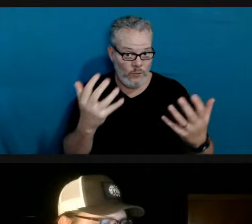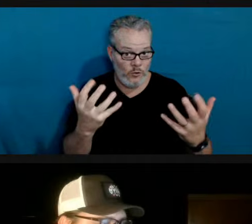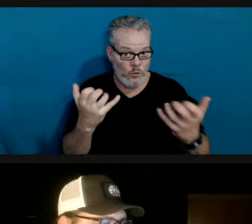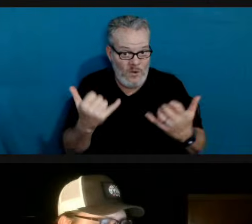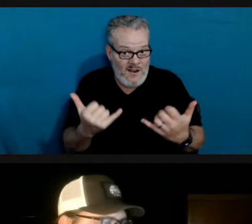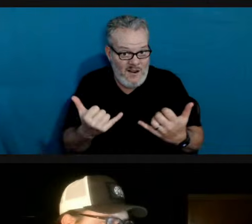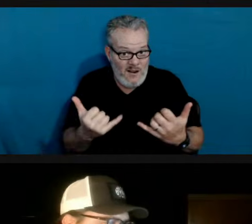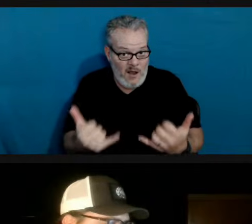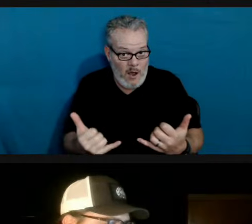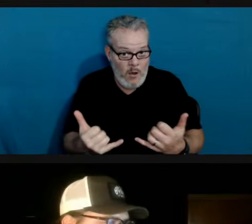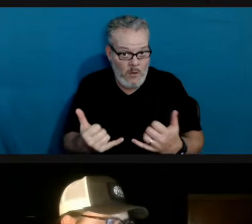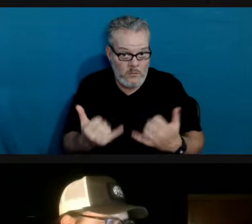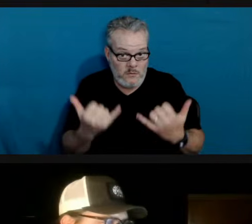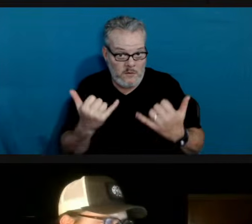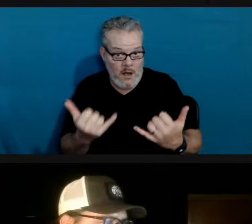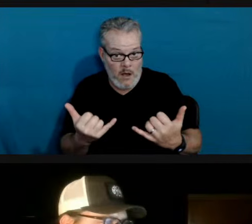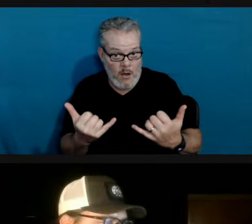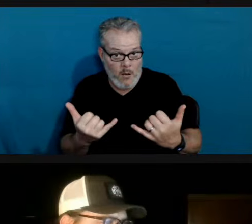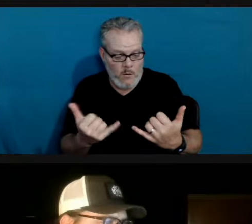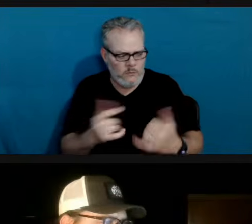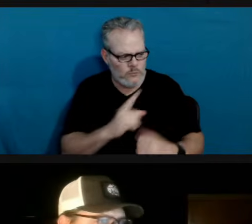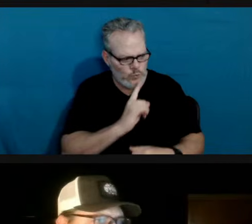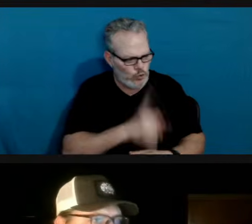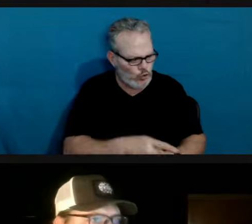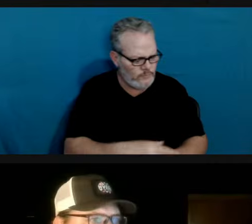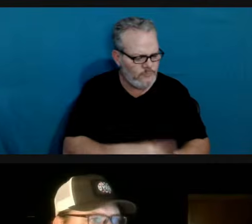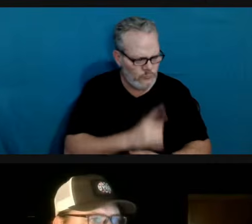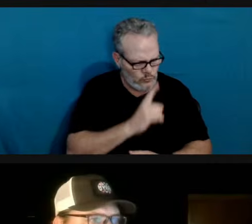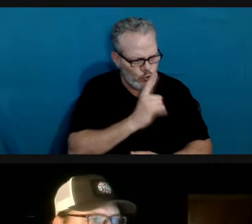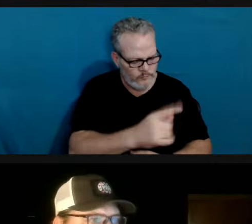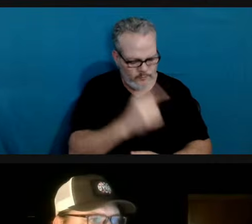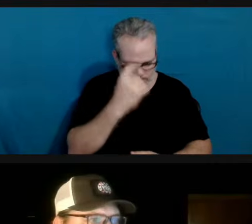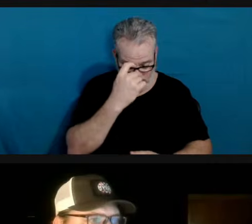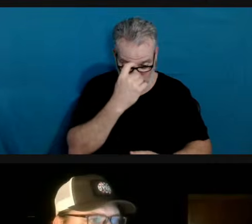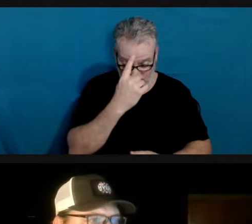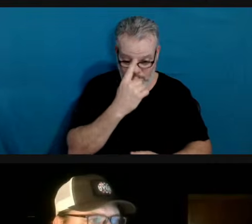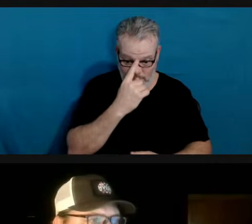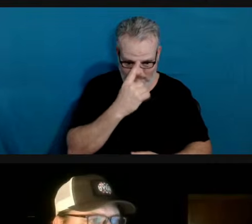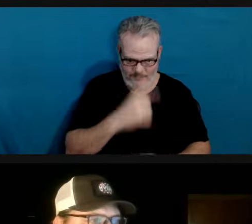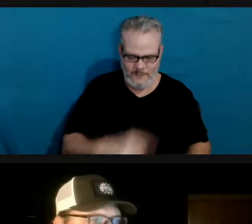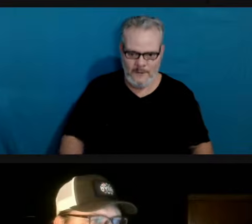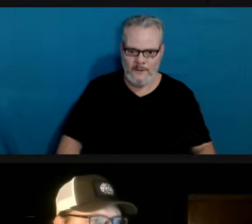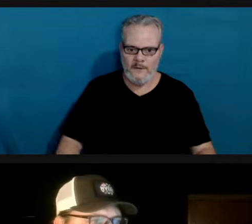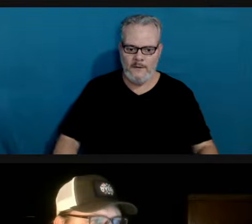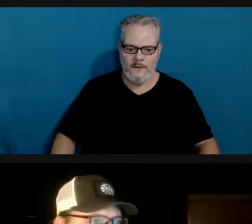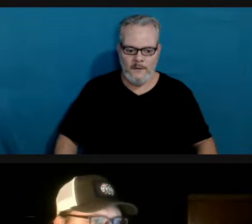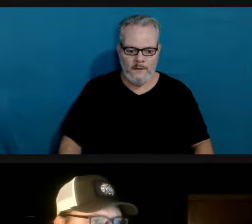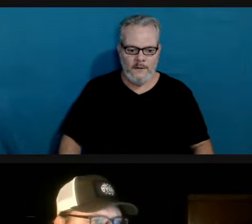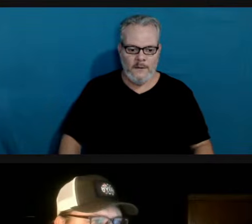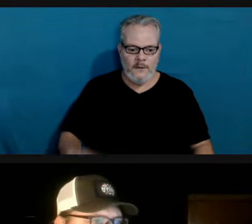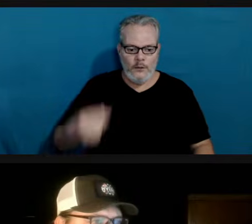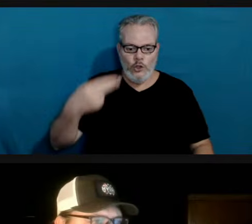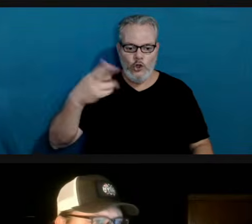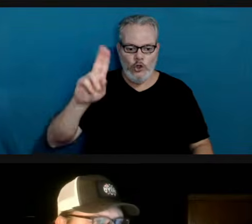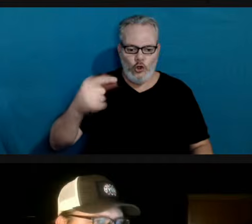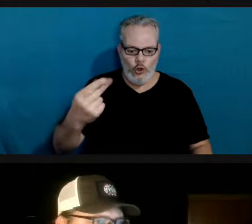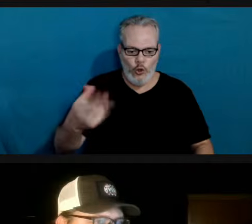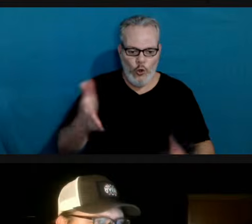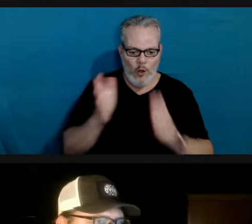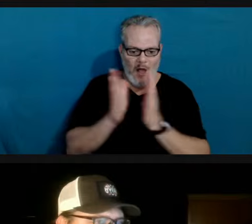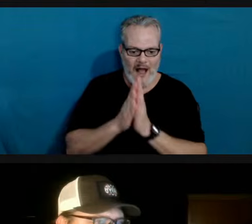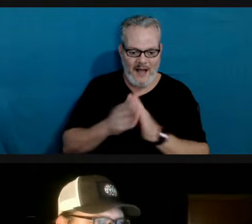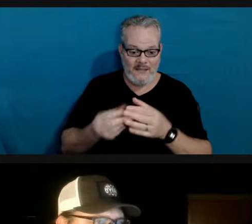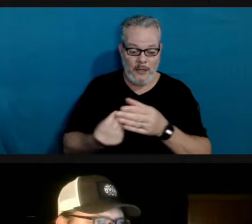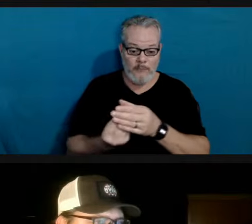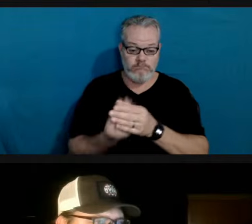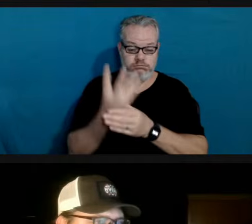get into, do you want to do that now, maybe? Sure. All right. Hugh asks, vertical fountain help. I